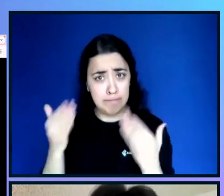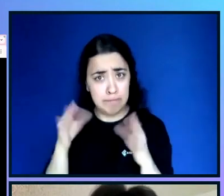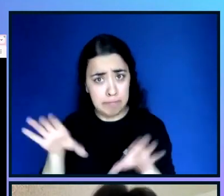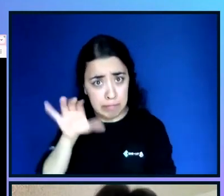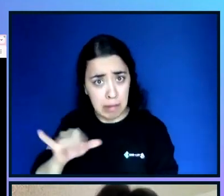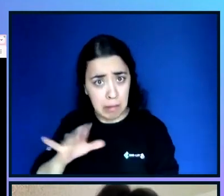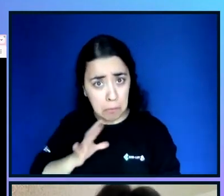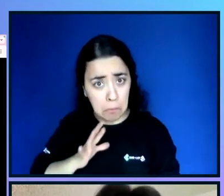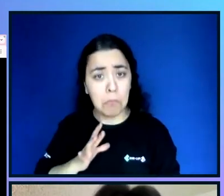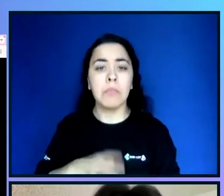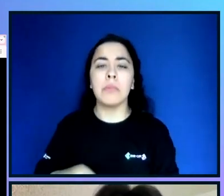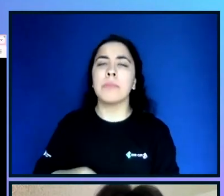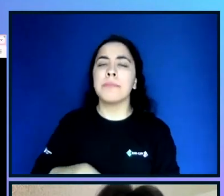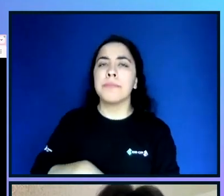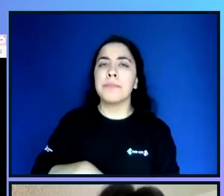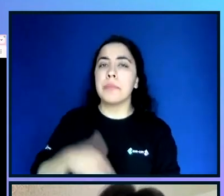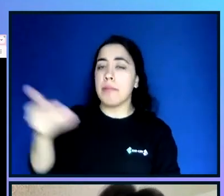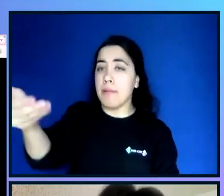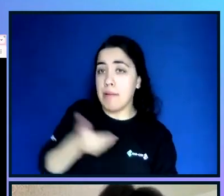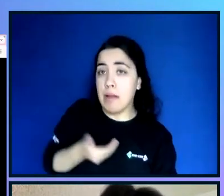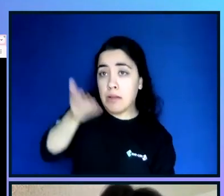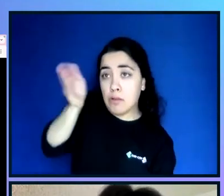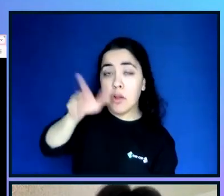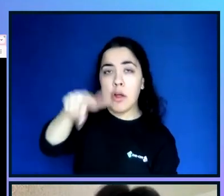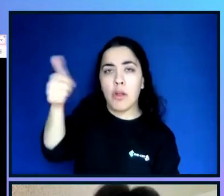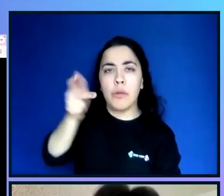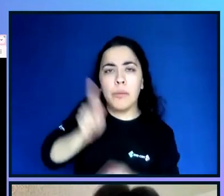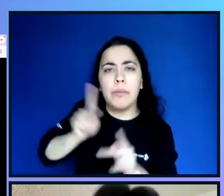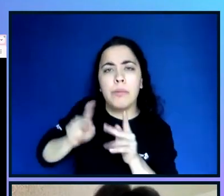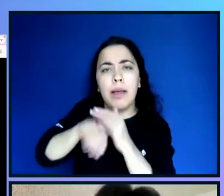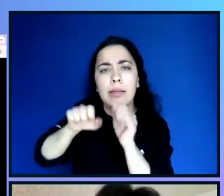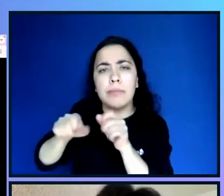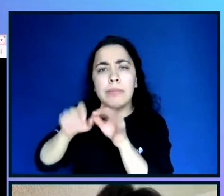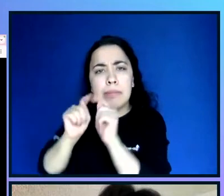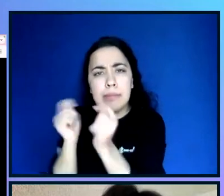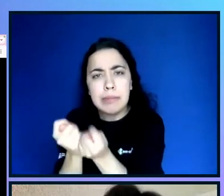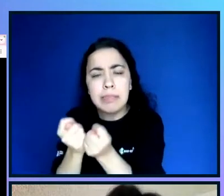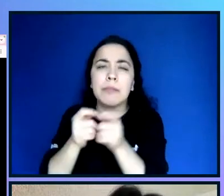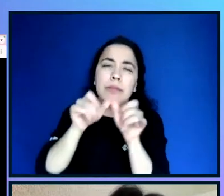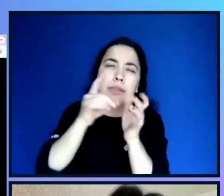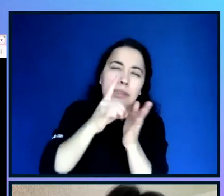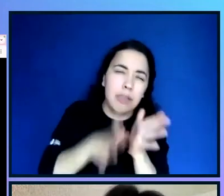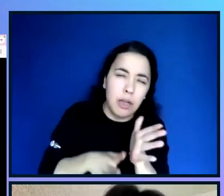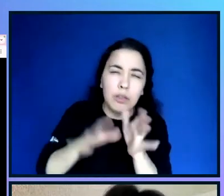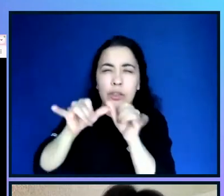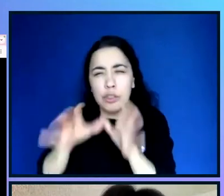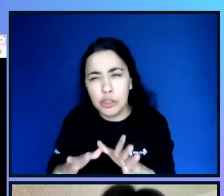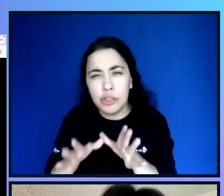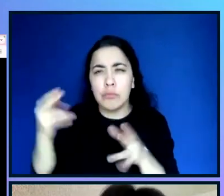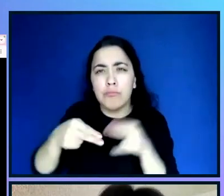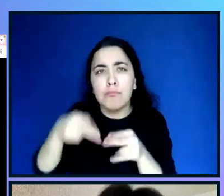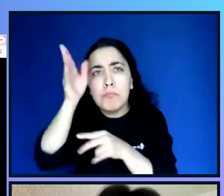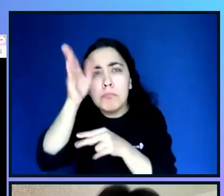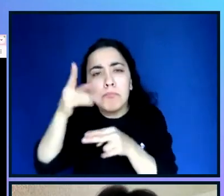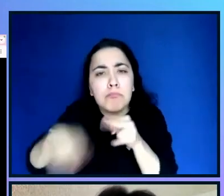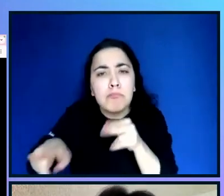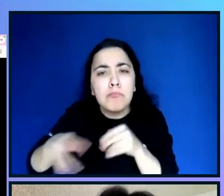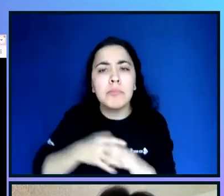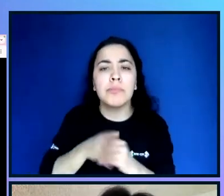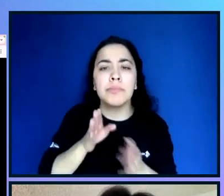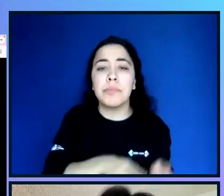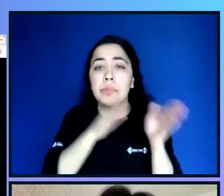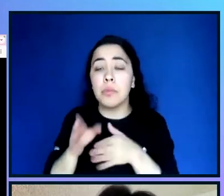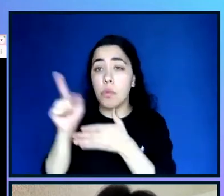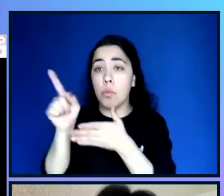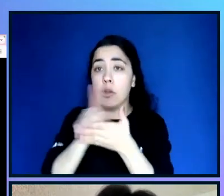lectures from other folks on the accessibility team, be it designers or engineers. And lastly, we took advantage of the week break between